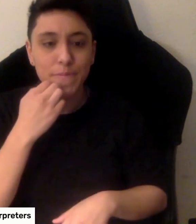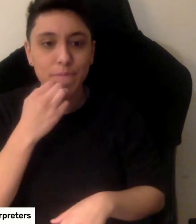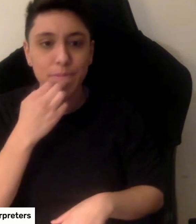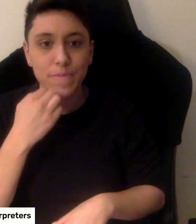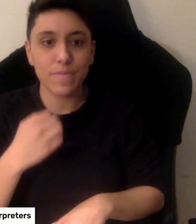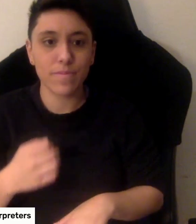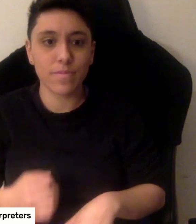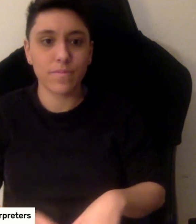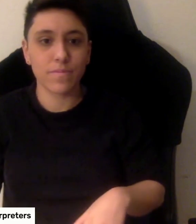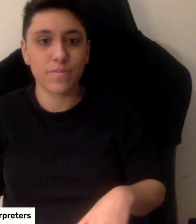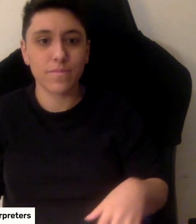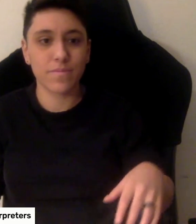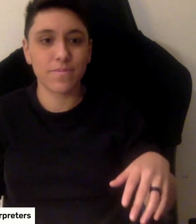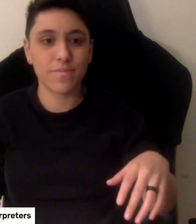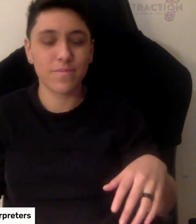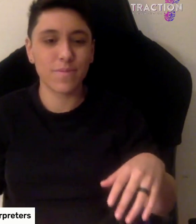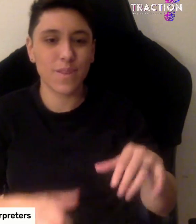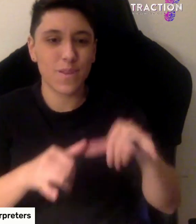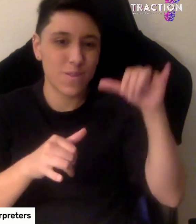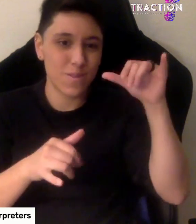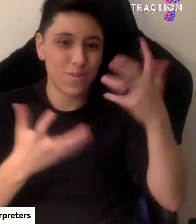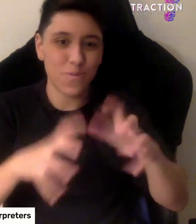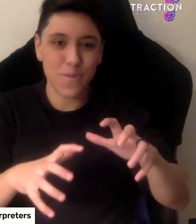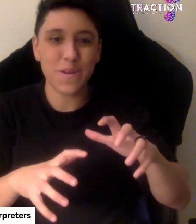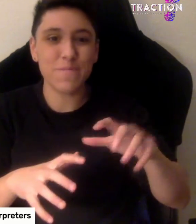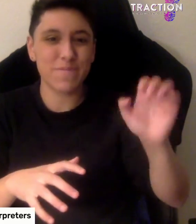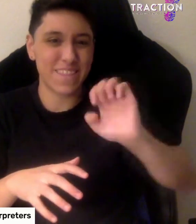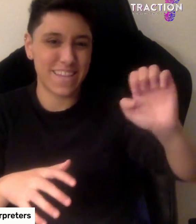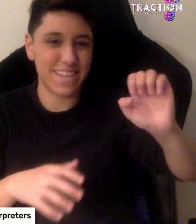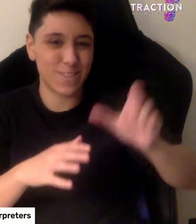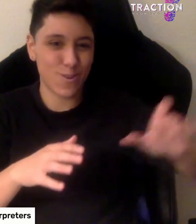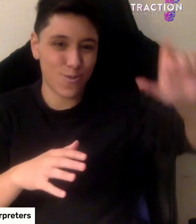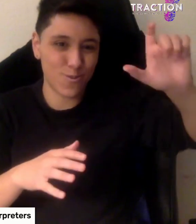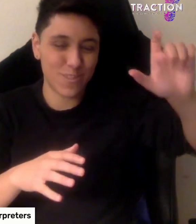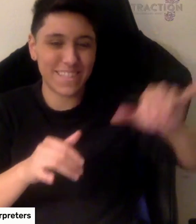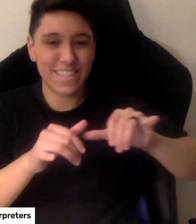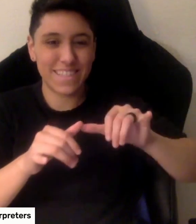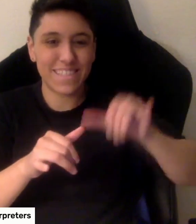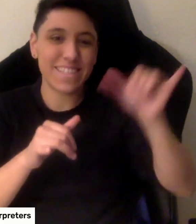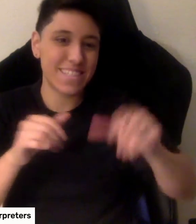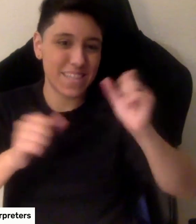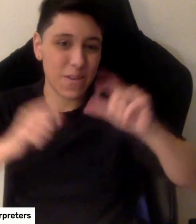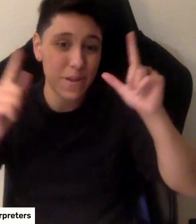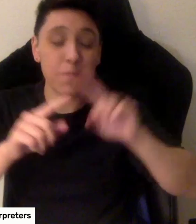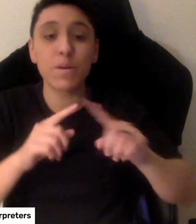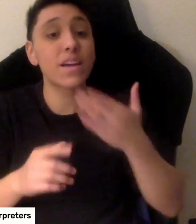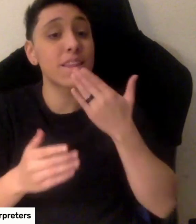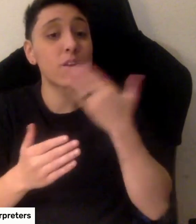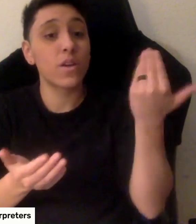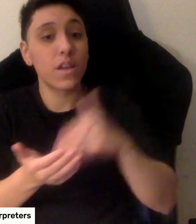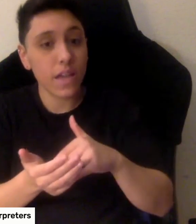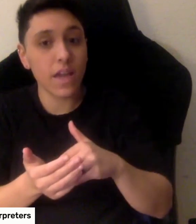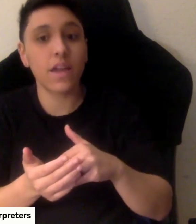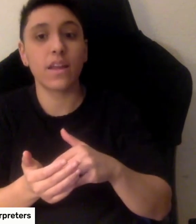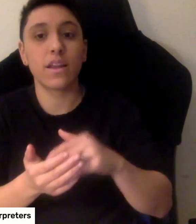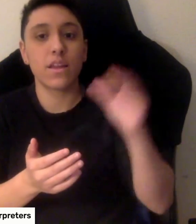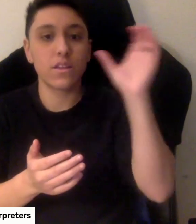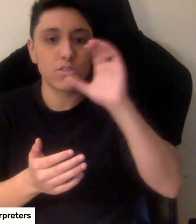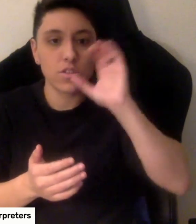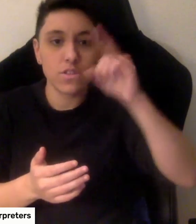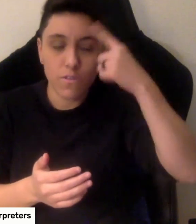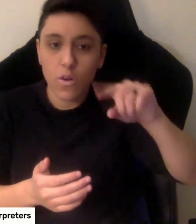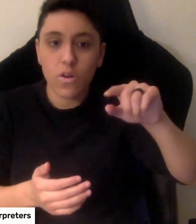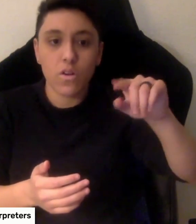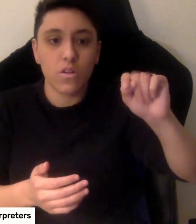keep the East Coasters up all night. But anyway, thanks again, and keep an eye out for Traction and for Gender Justice League